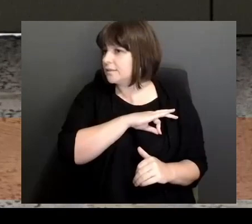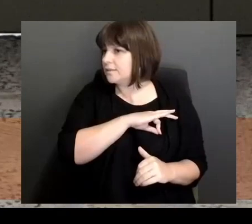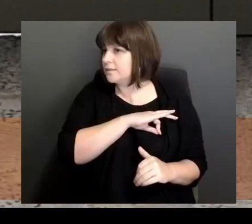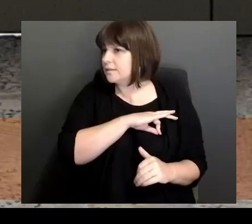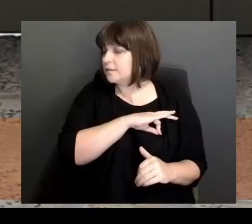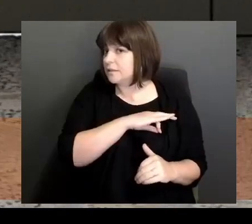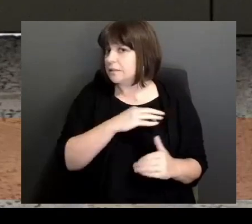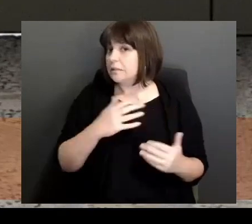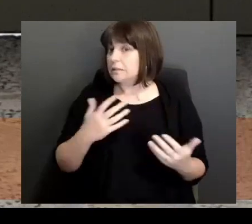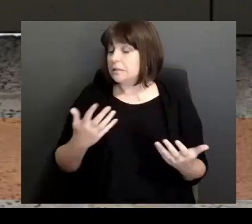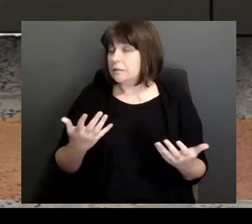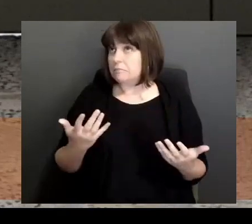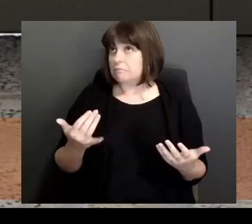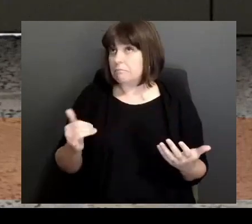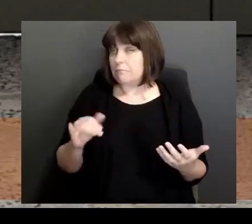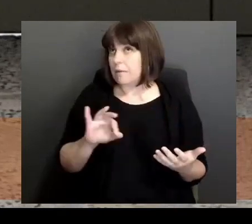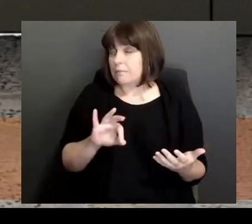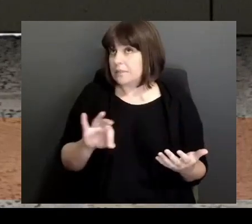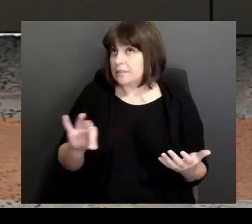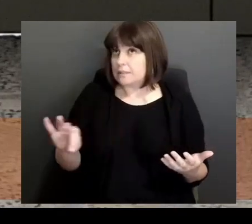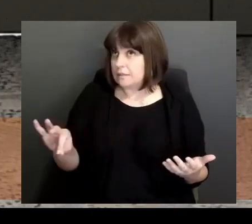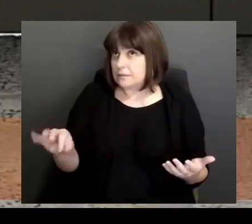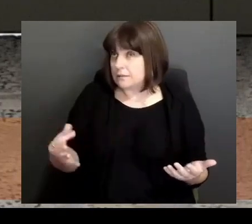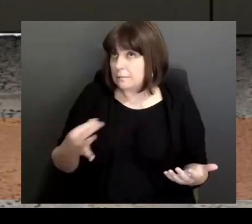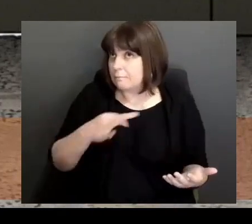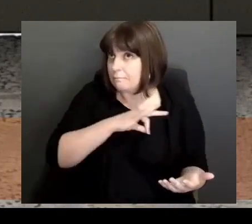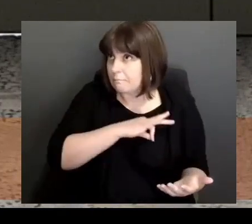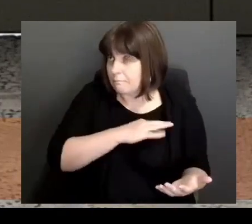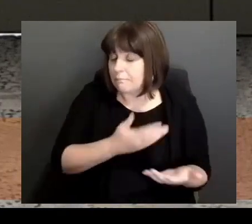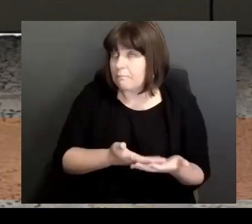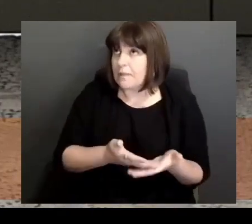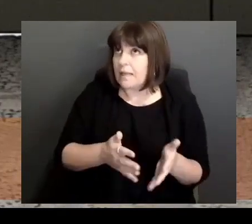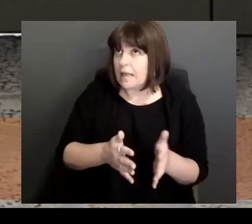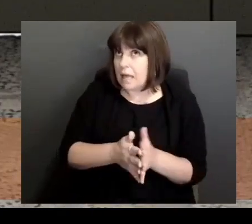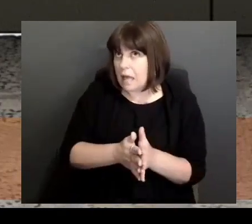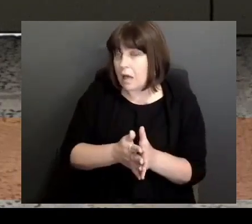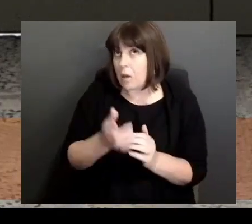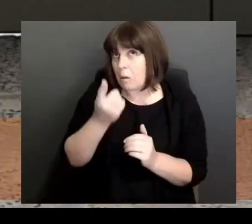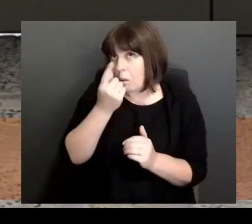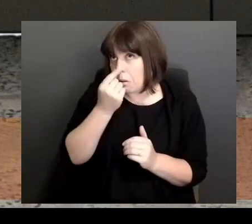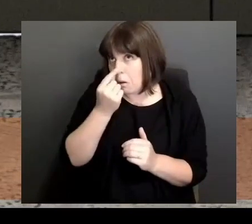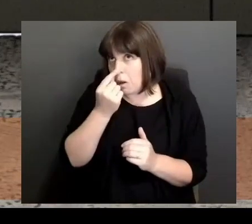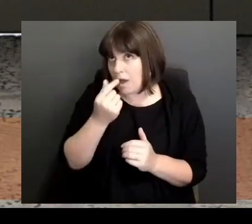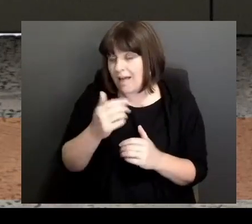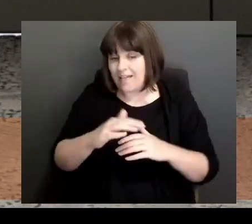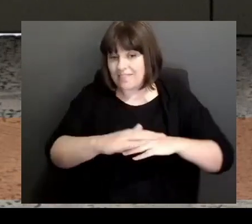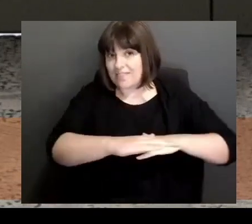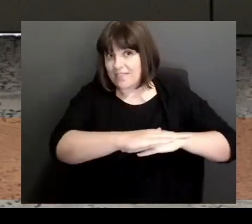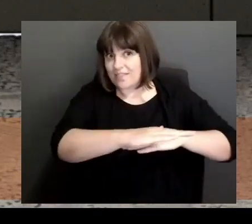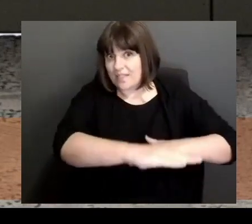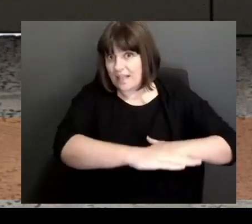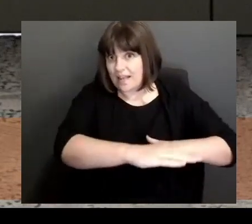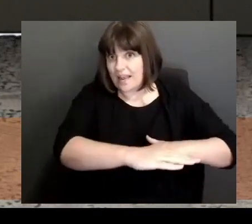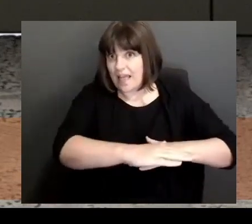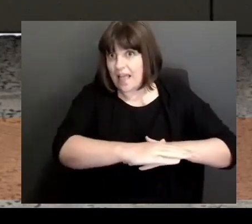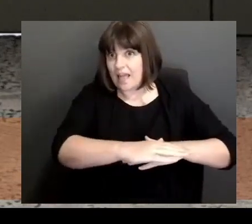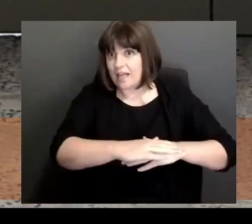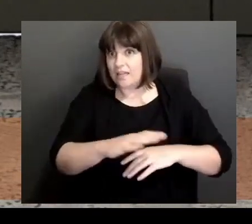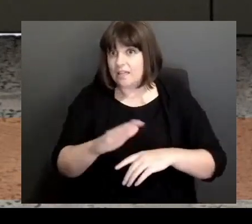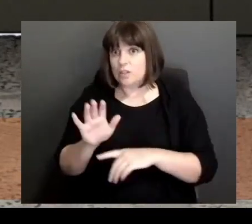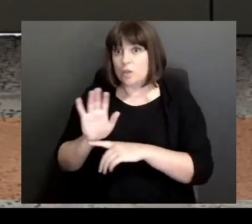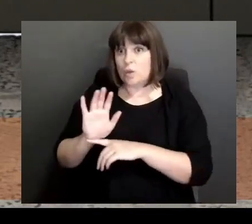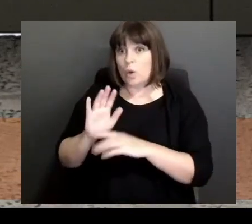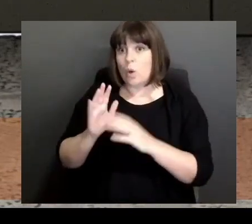and it may not, from the use of lands, wind, sun, and other forms